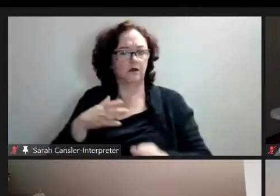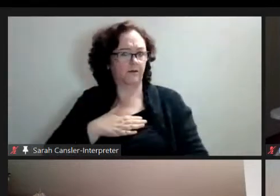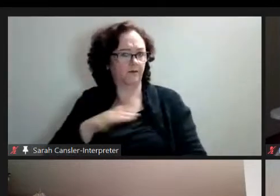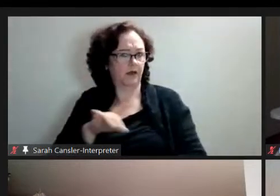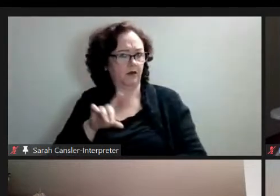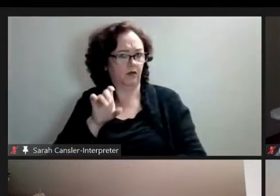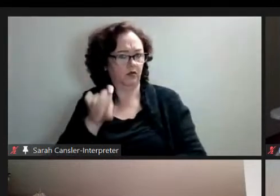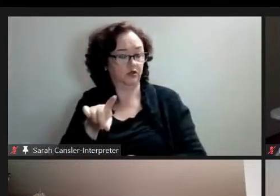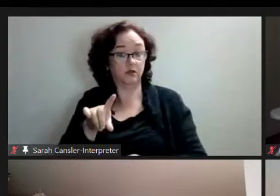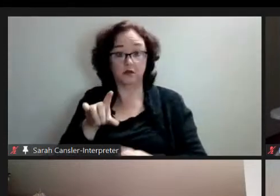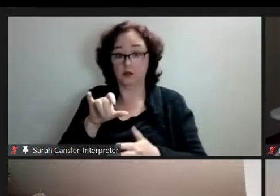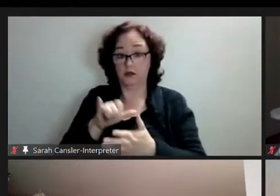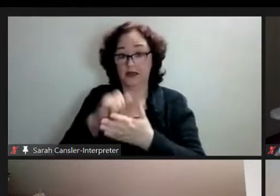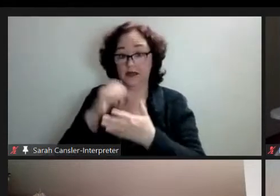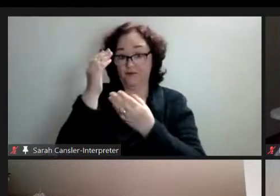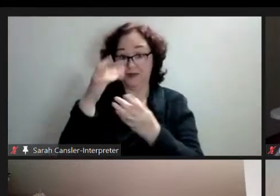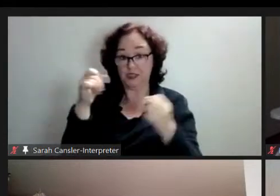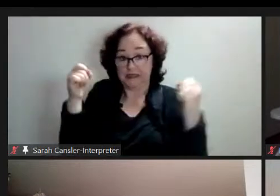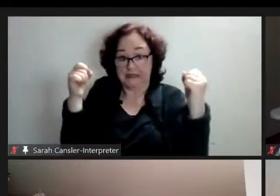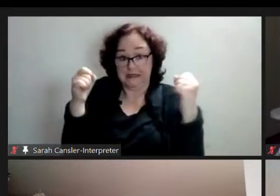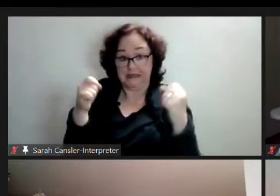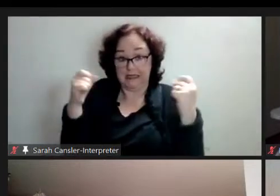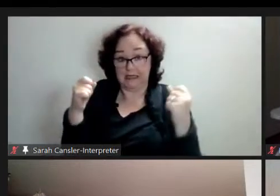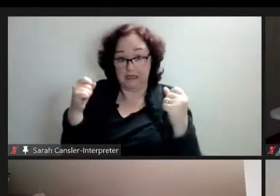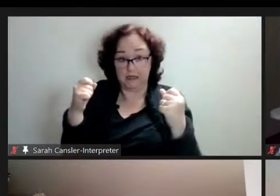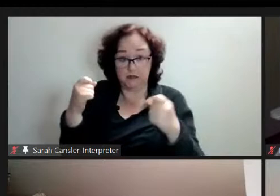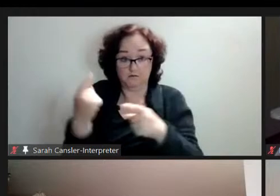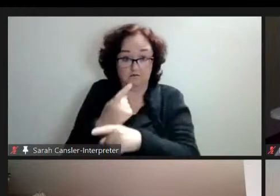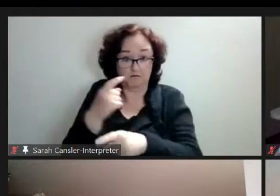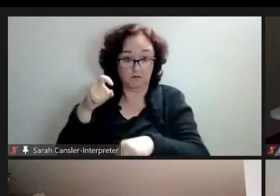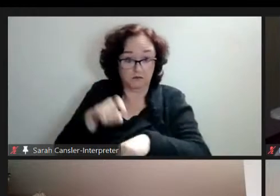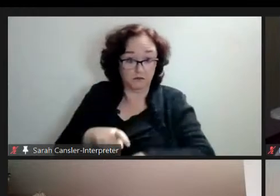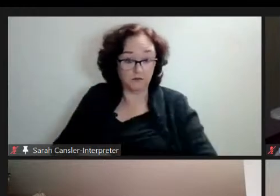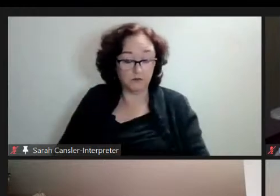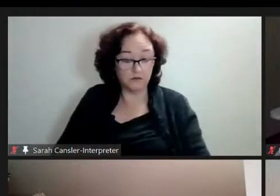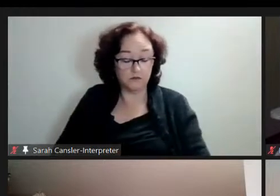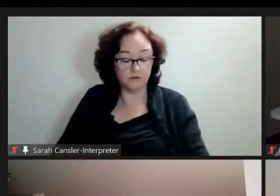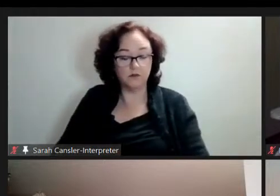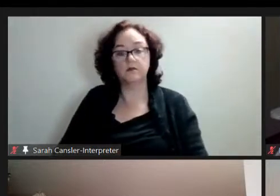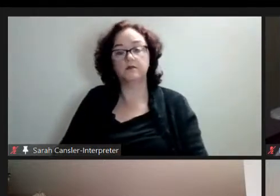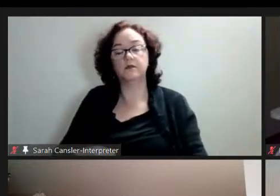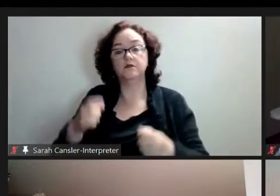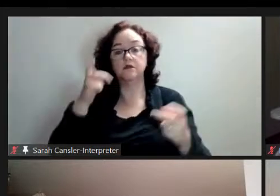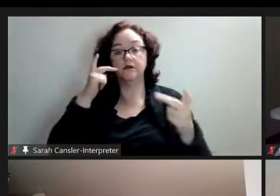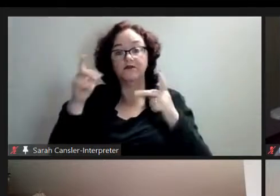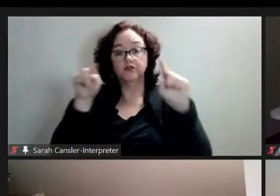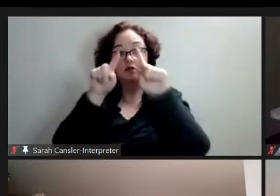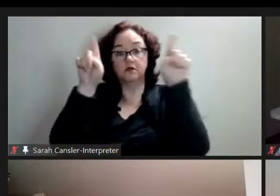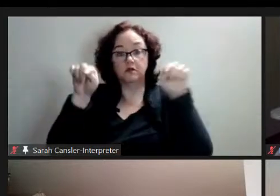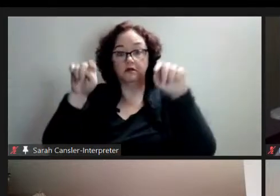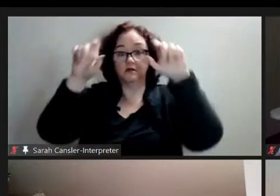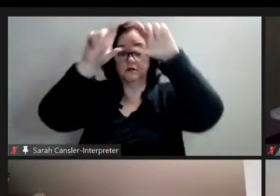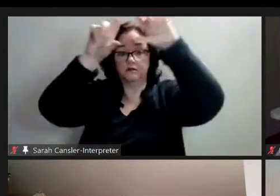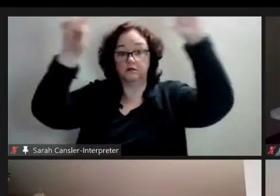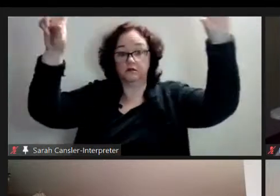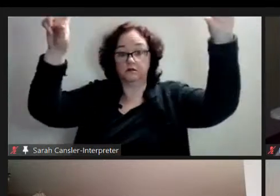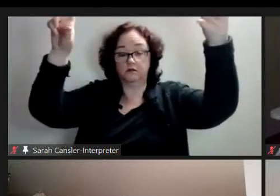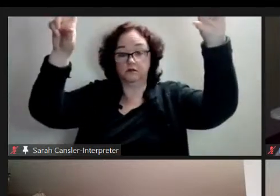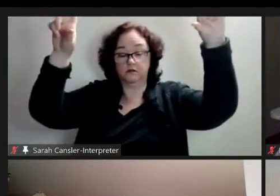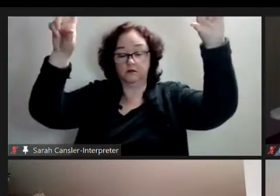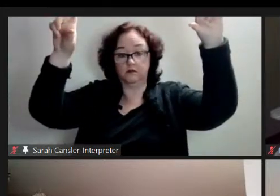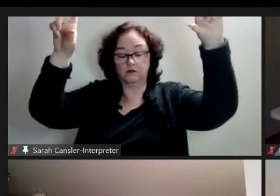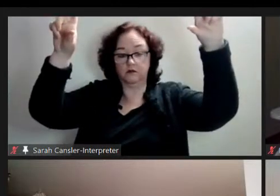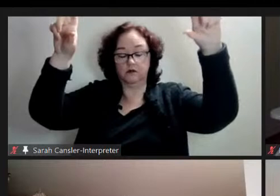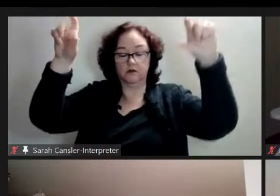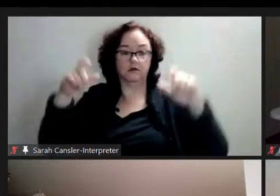that information synced up? So if on the visual display that hangs down, it shows that